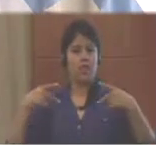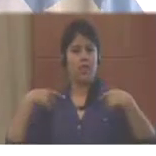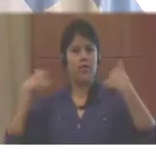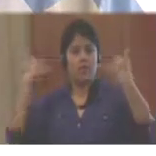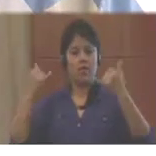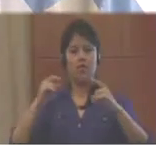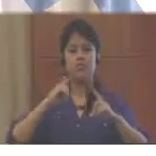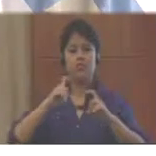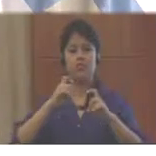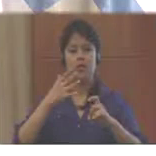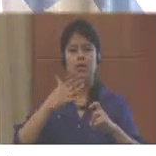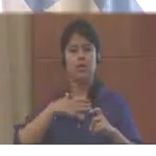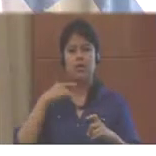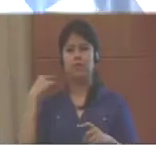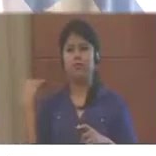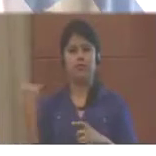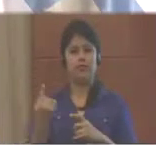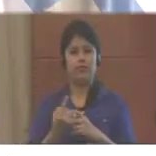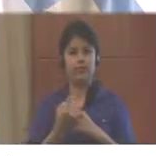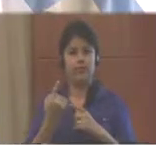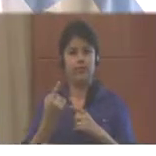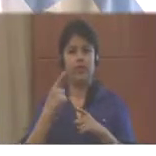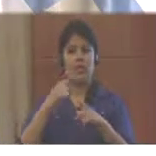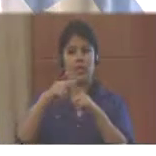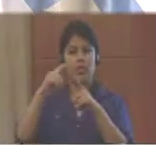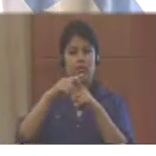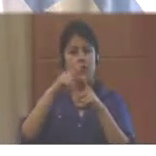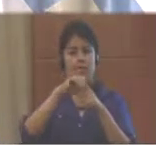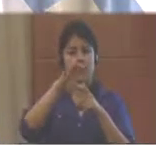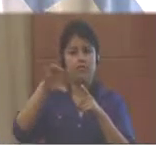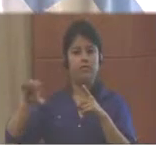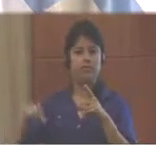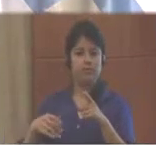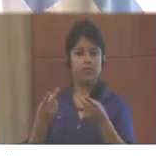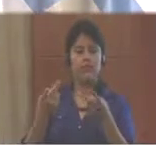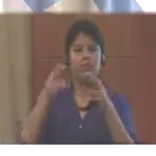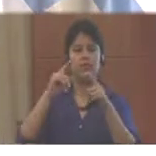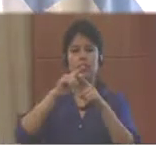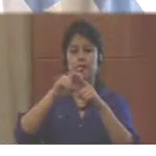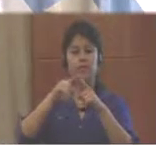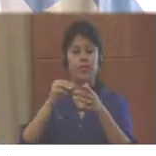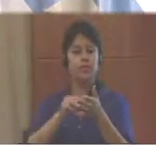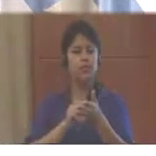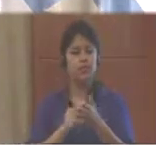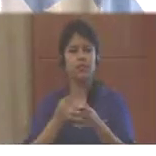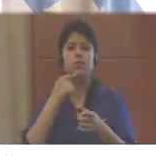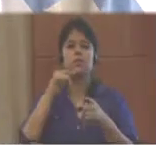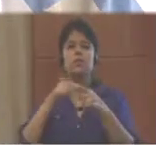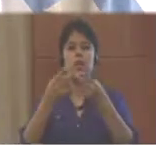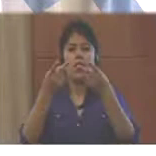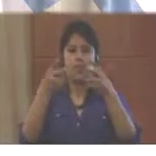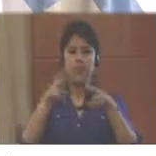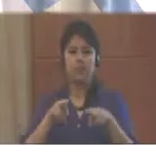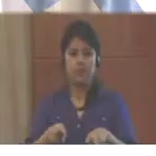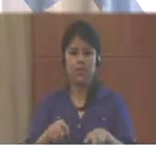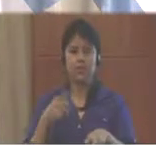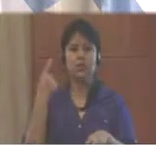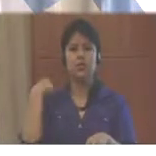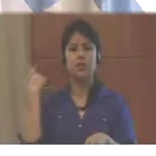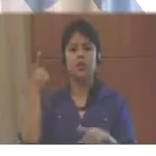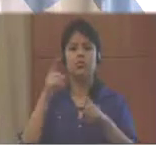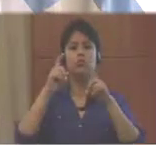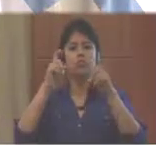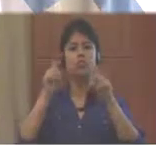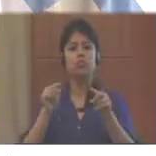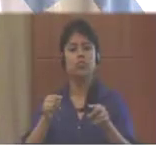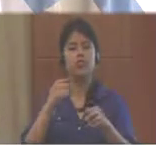living and the consultations may carried out within the different sectors and amongst the different mechanisms, but